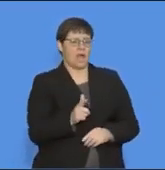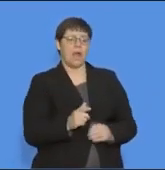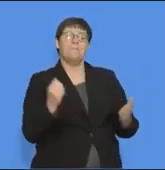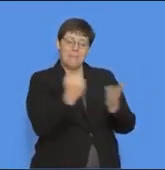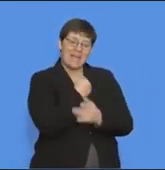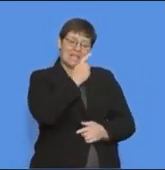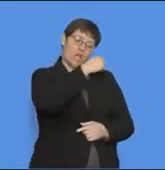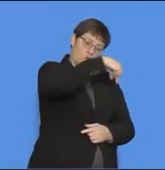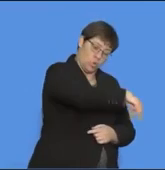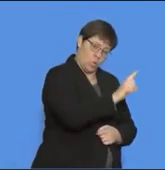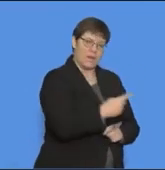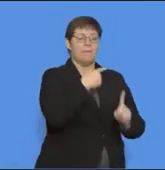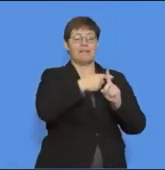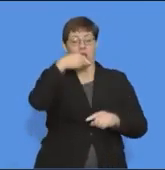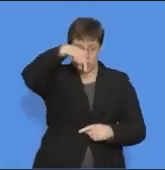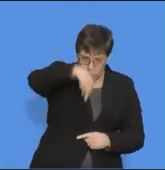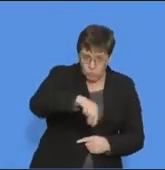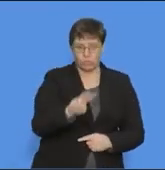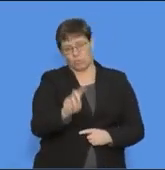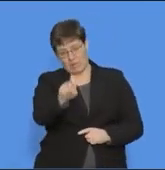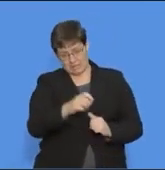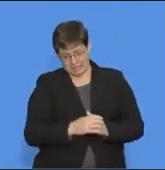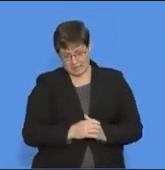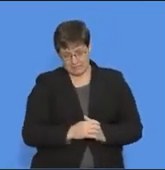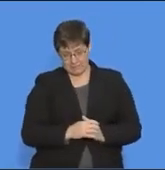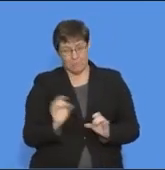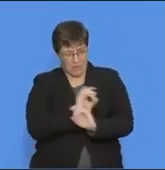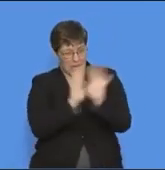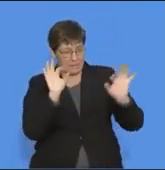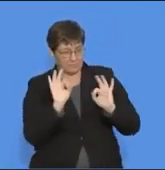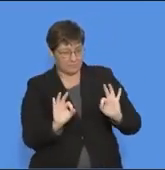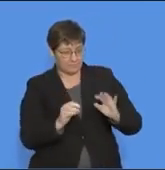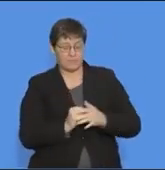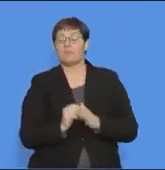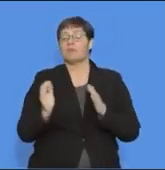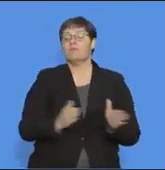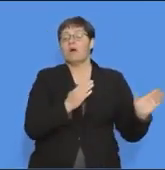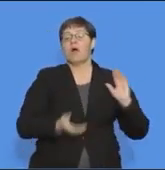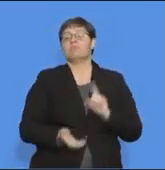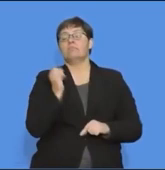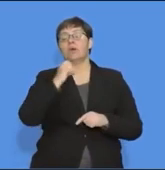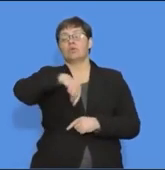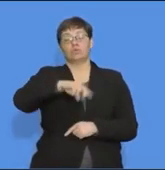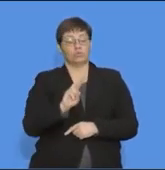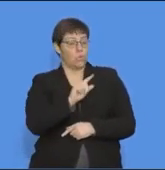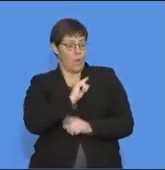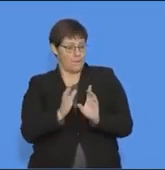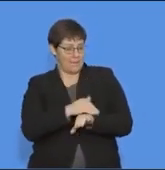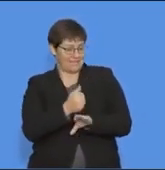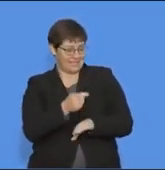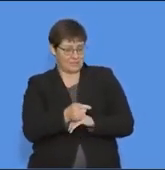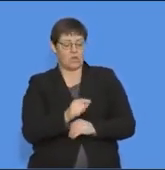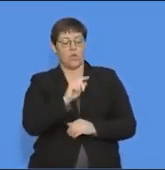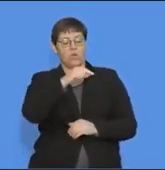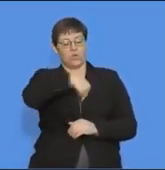things and do things quicker, you see. So please make sure you are clear on that. Now we know we found Q2 based on this, right? So I